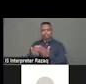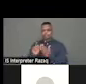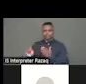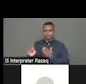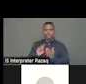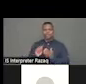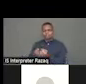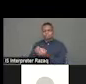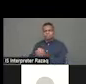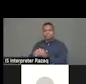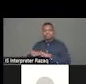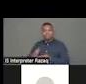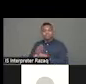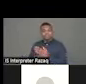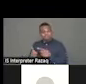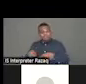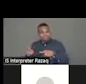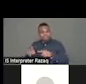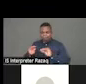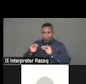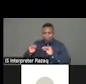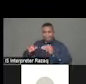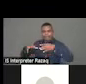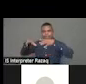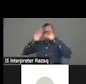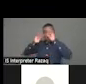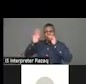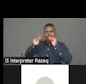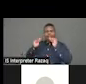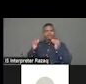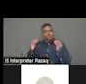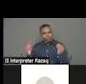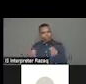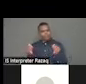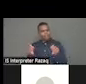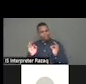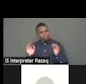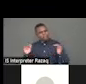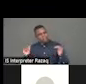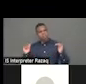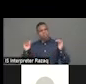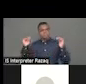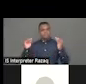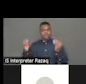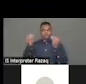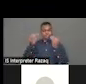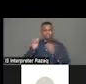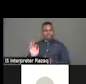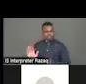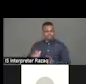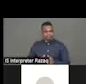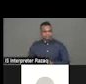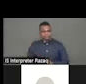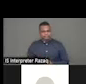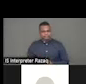quality education. At Humanity and Inclusion Rwanda, we have been using ICT to support children